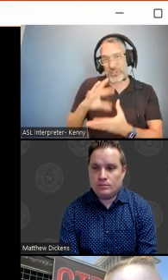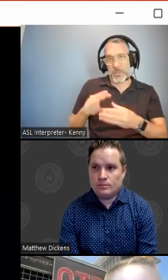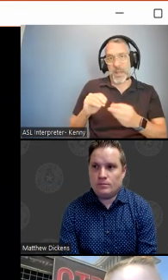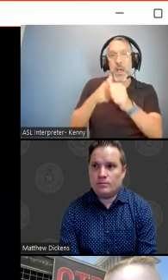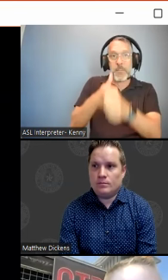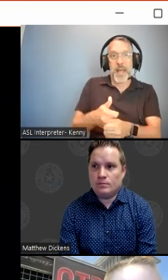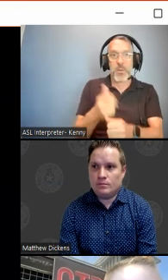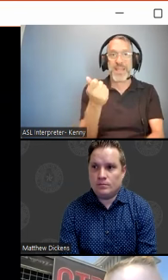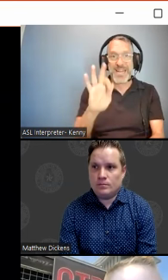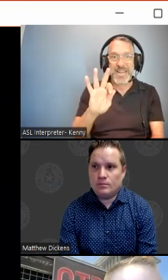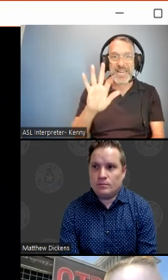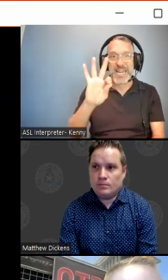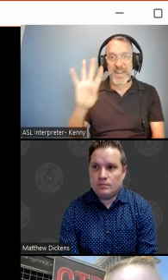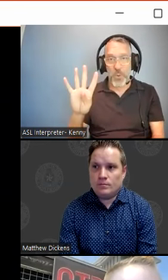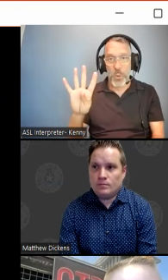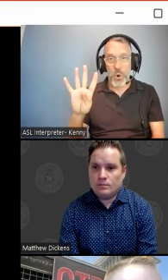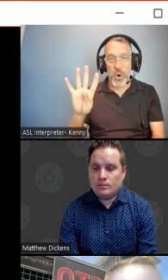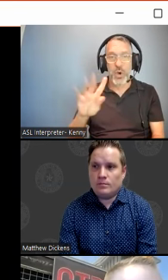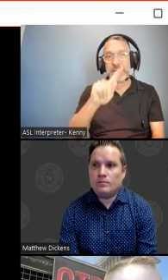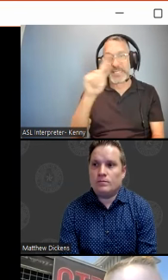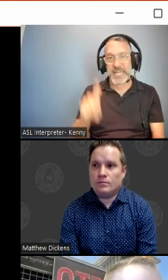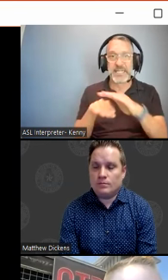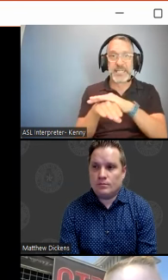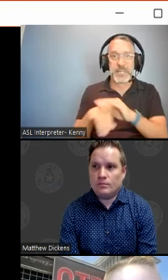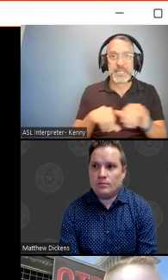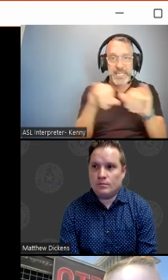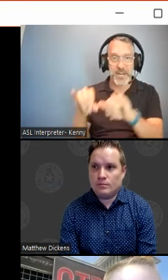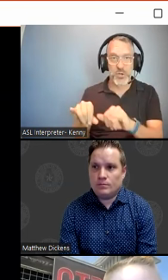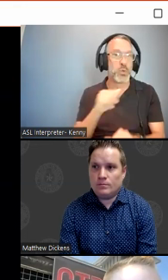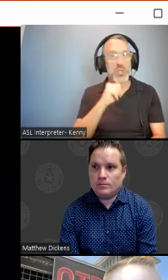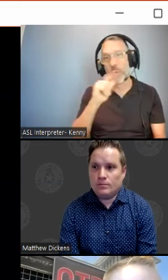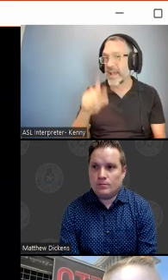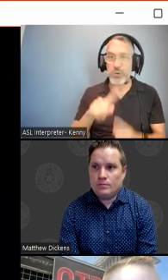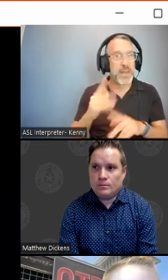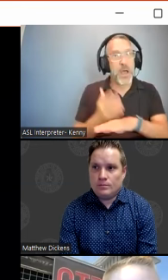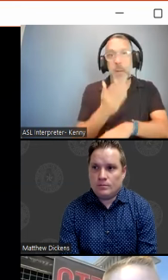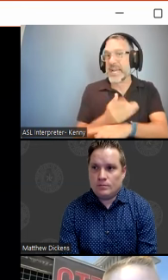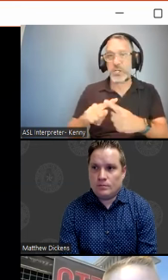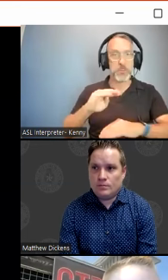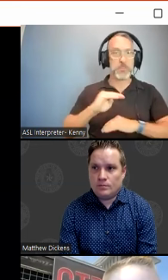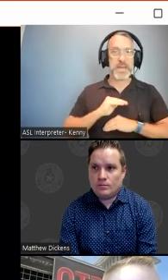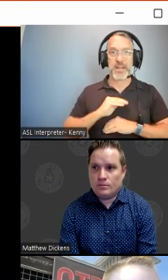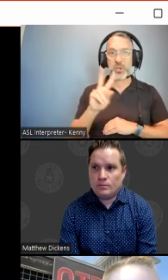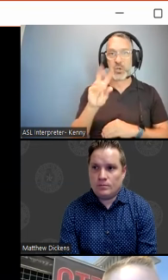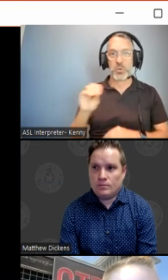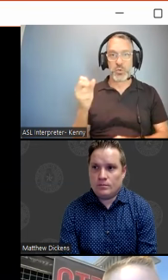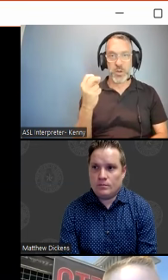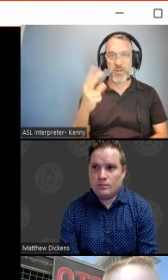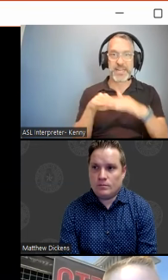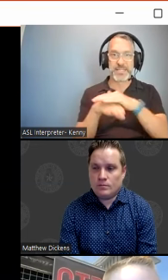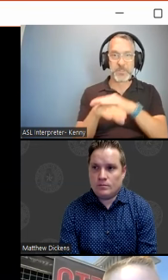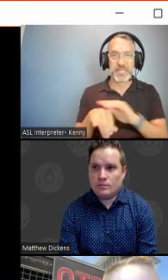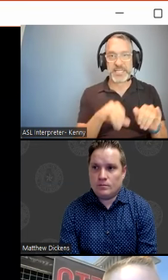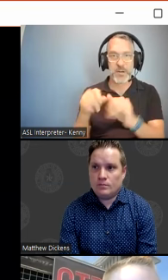with the 1994 Texas accessibility standards, they do not have to be updated to meet the 2012 Texas accessibility